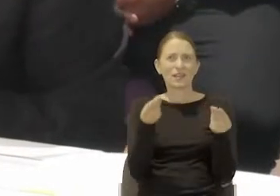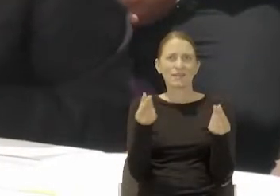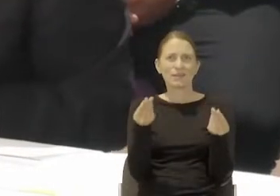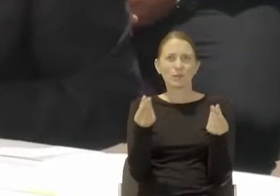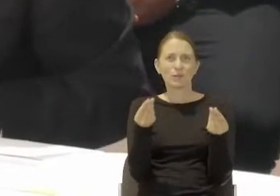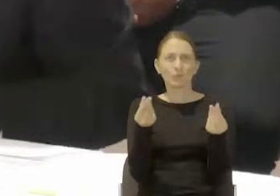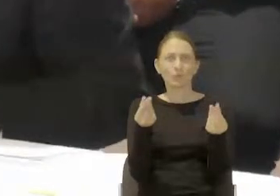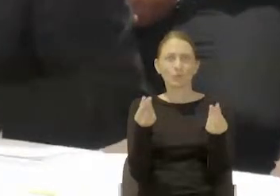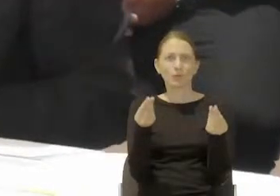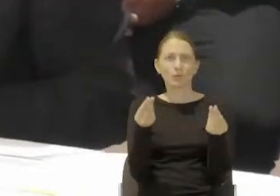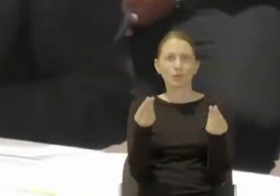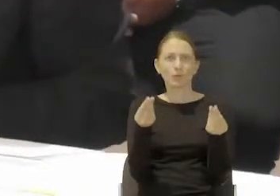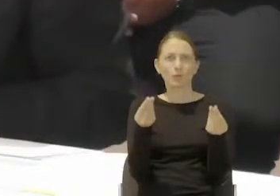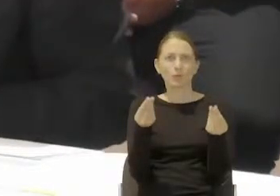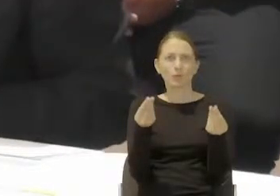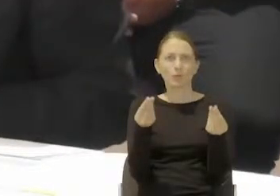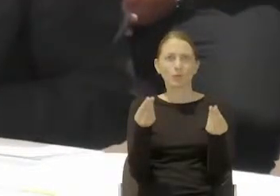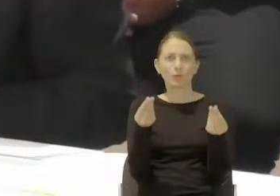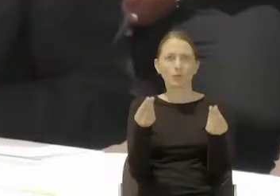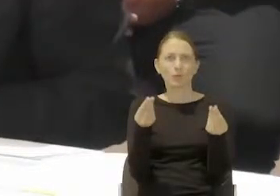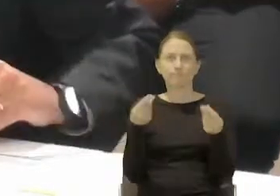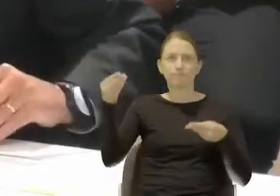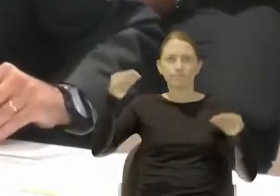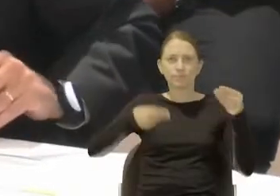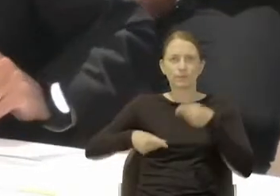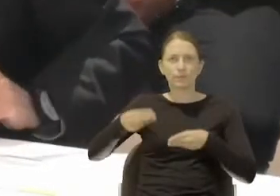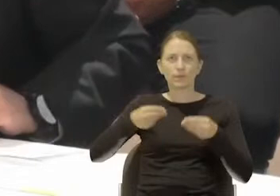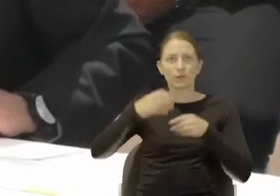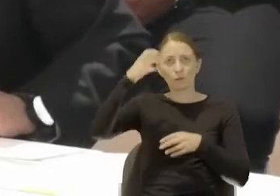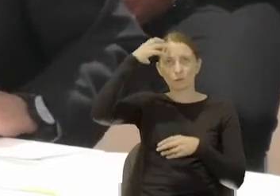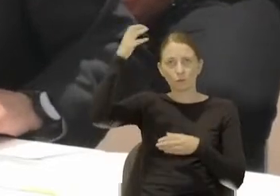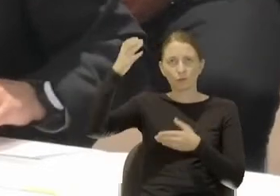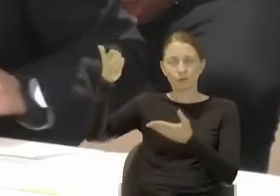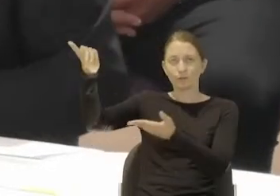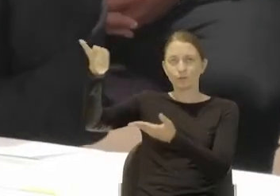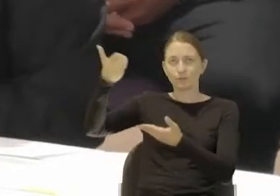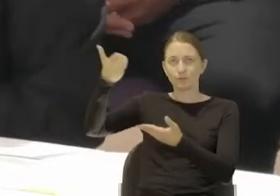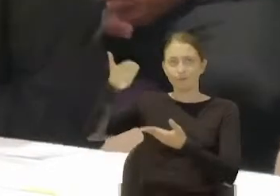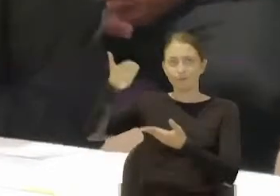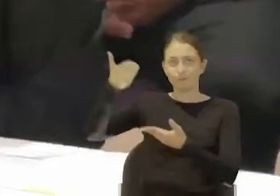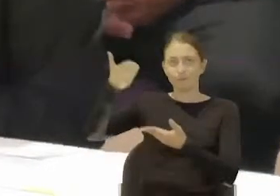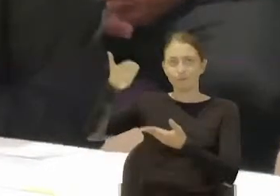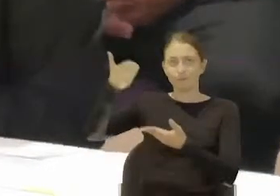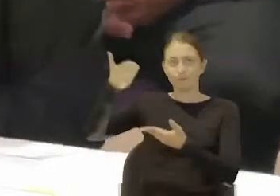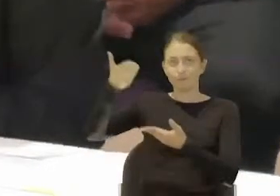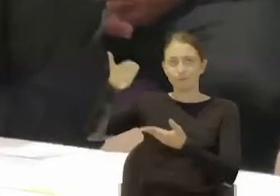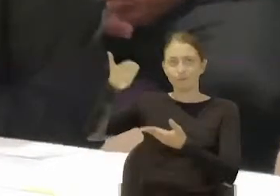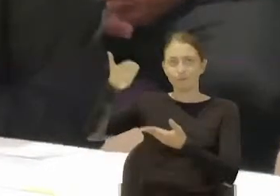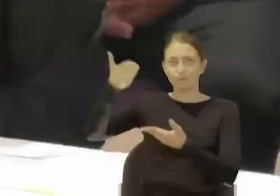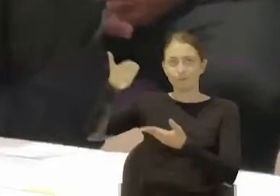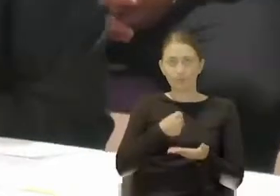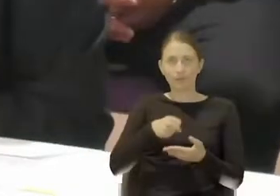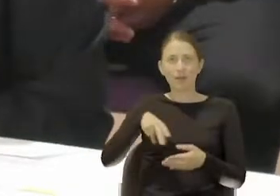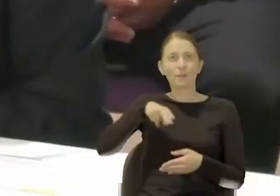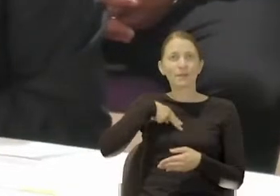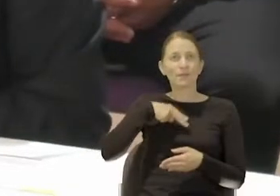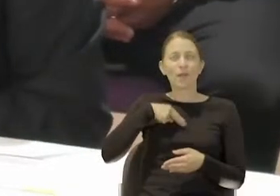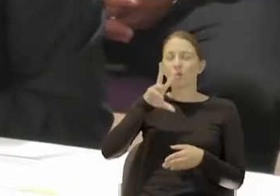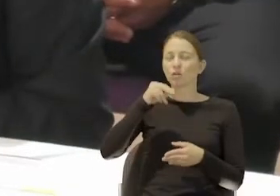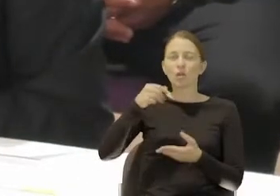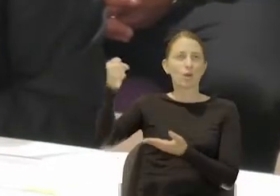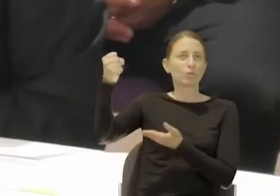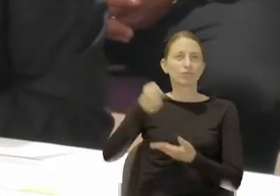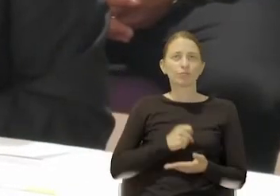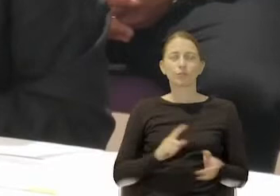We received funds for that from the government because we are not receiving any funds from